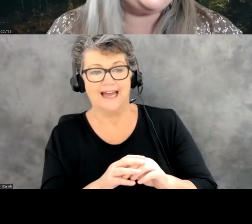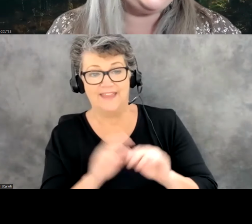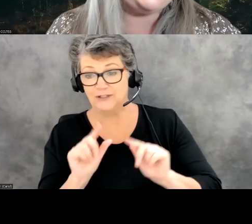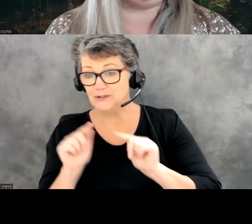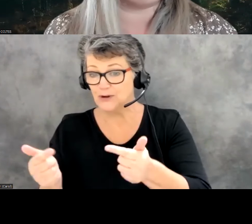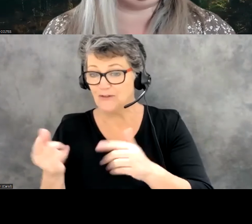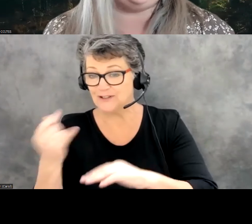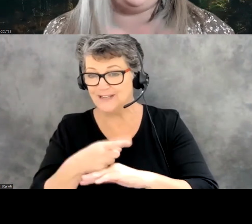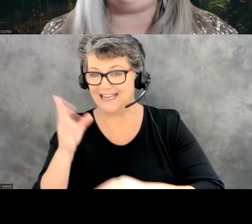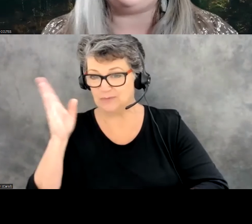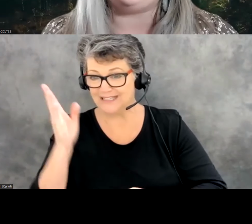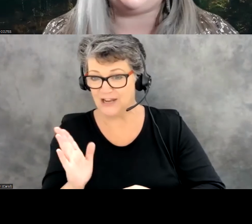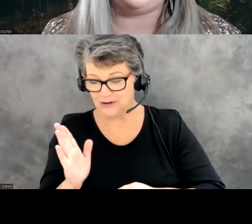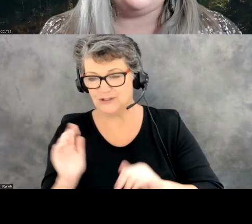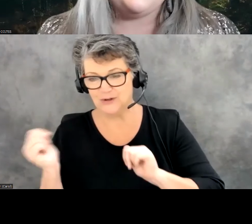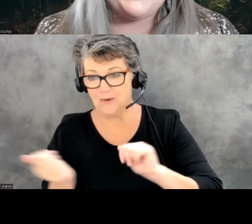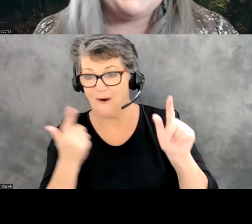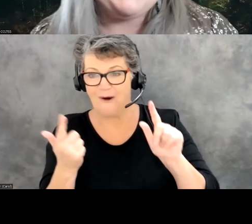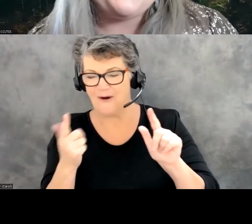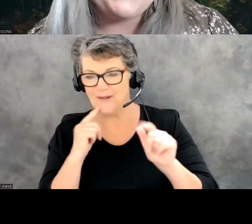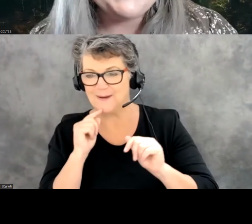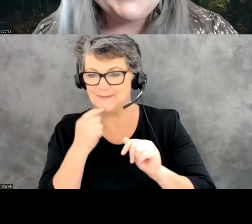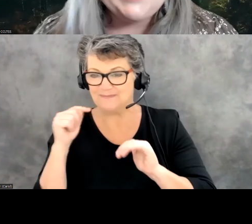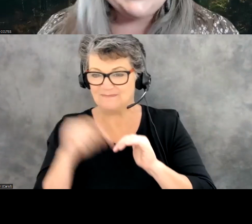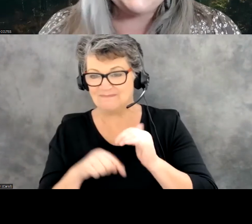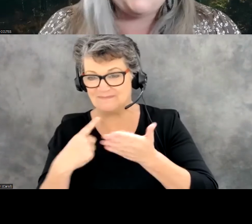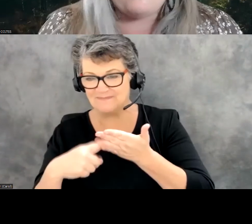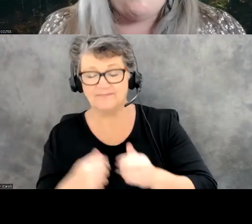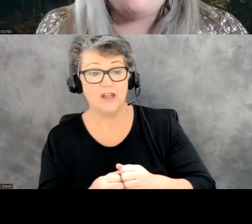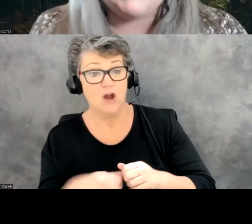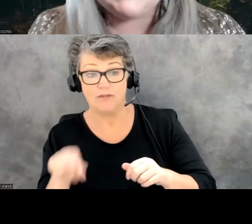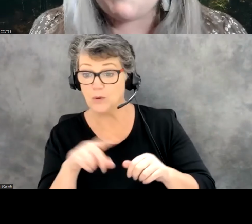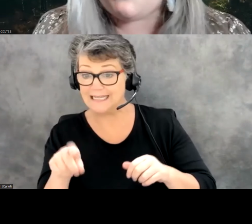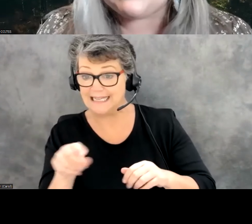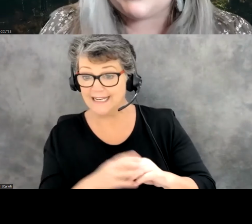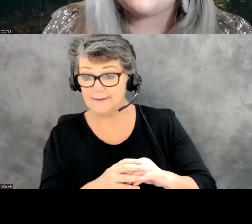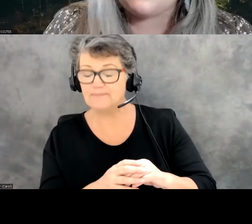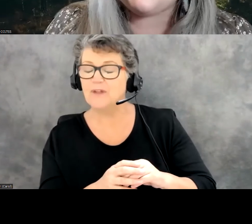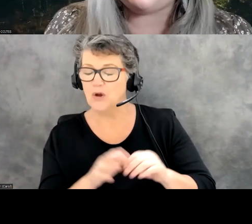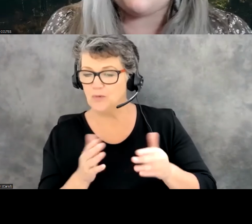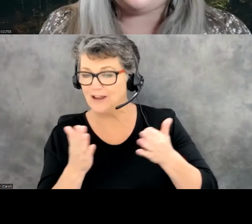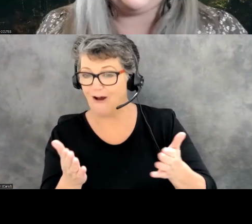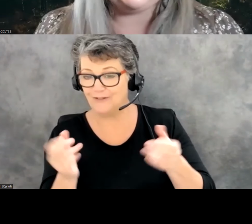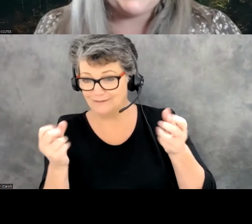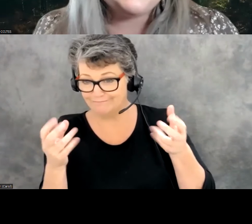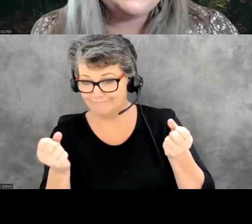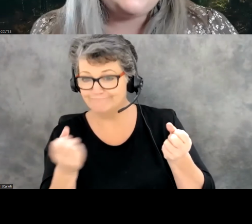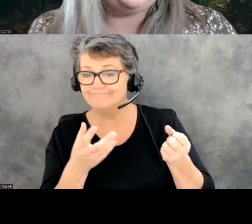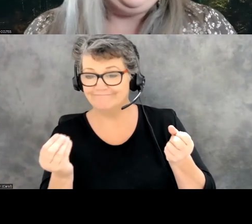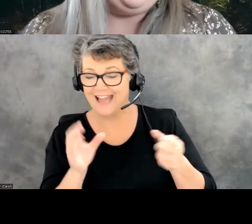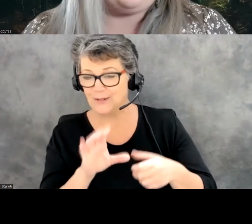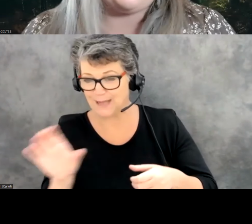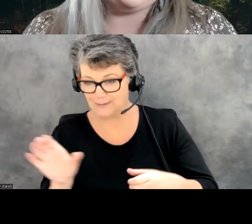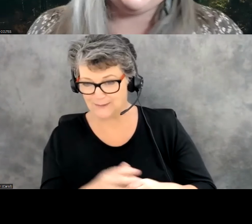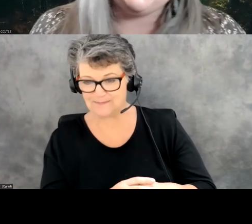to today's presenters to do all the heavy lifting. So for those who need it, this webinar offers American Sign Language and closed